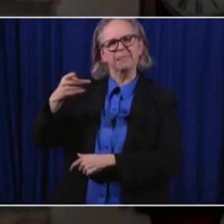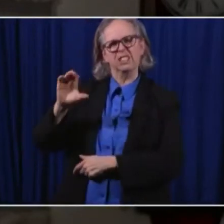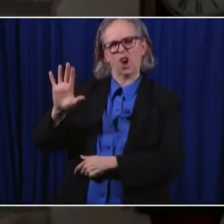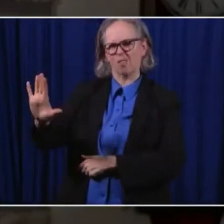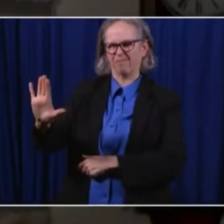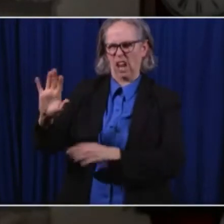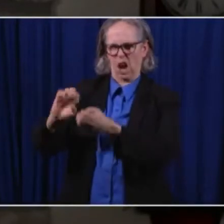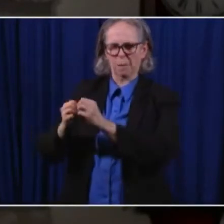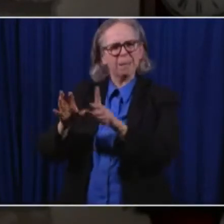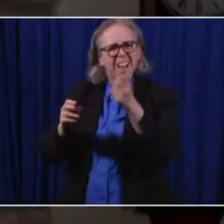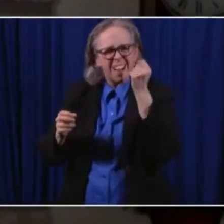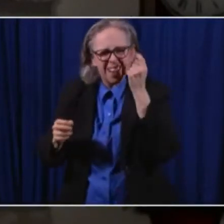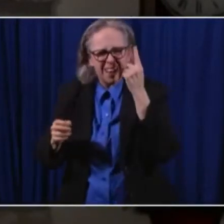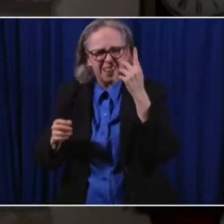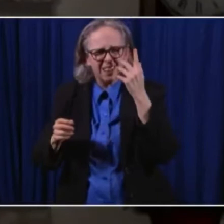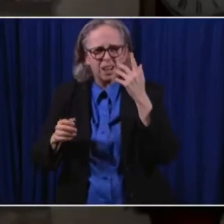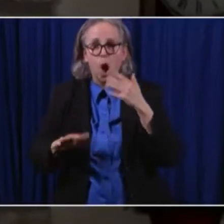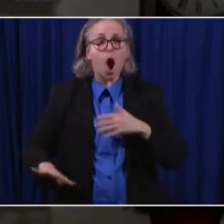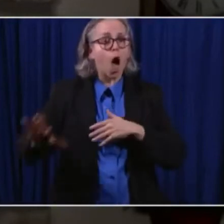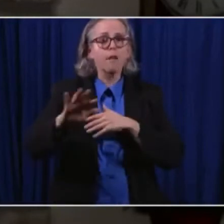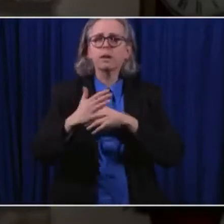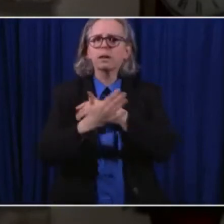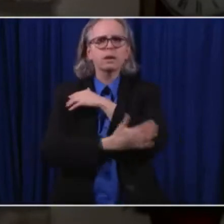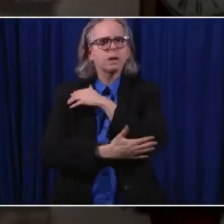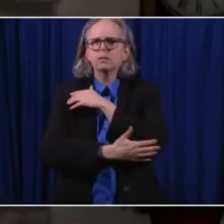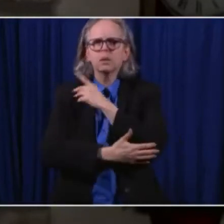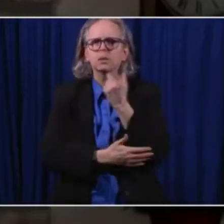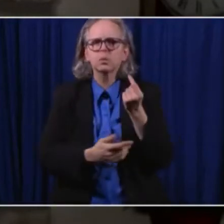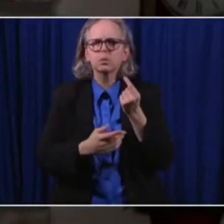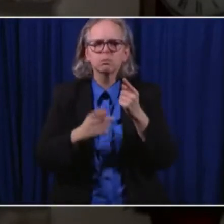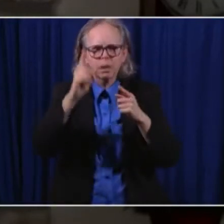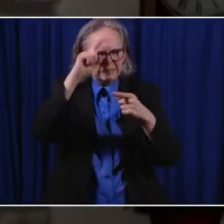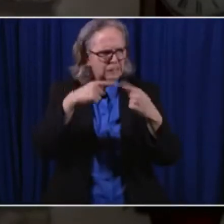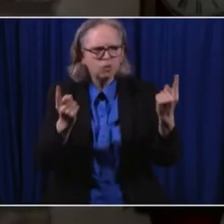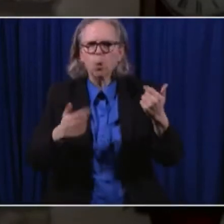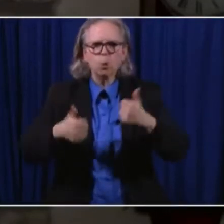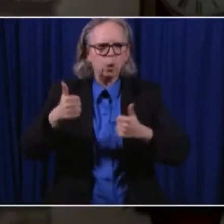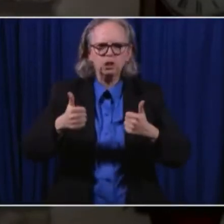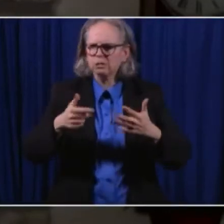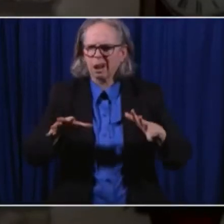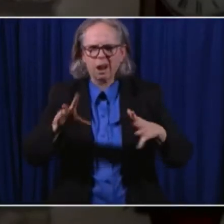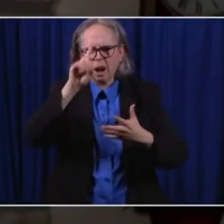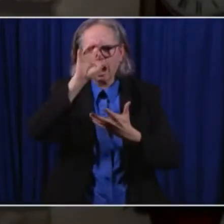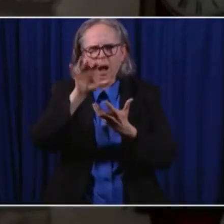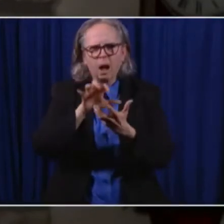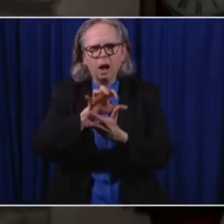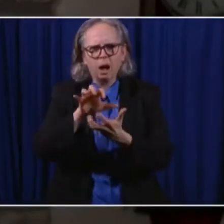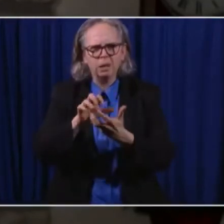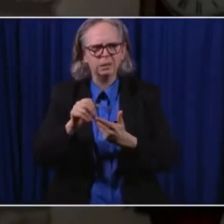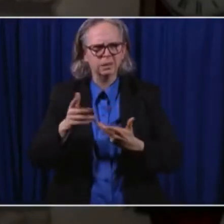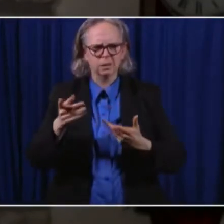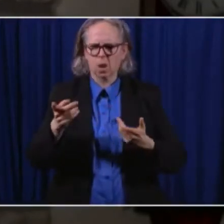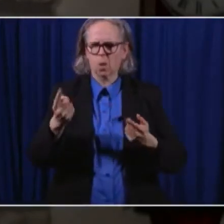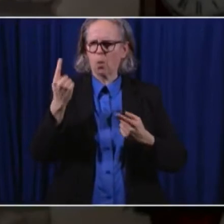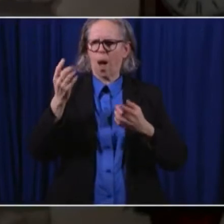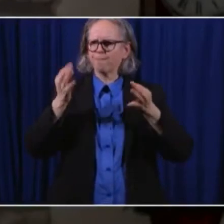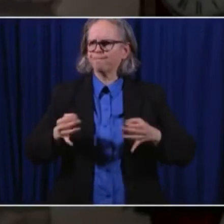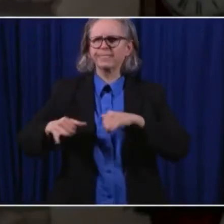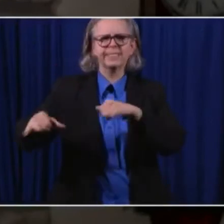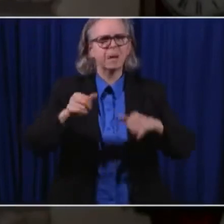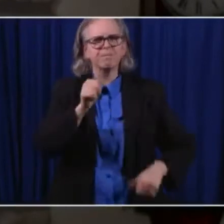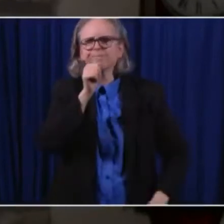this, and doesn't seem to be any particular one way of doing it. So what we